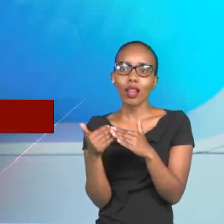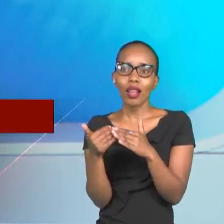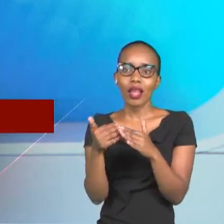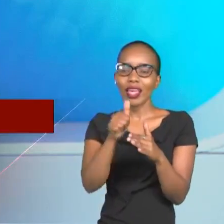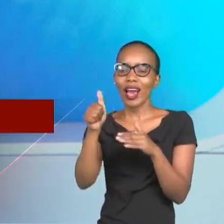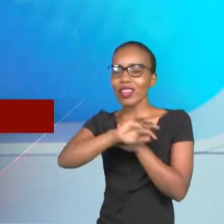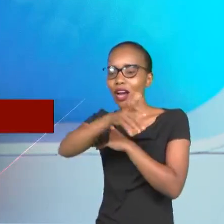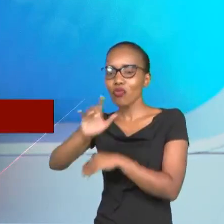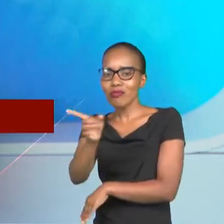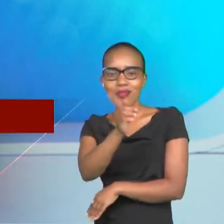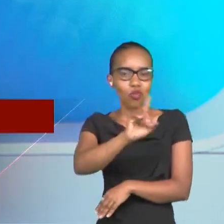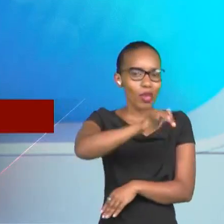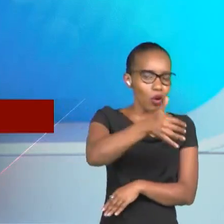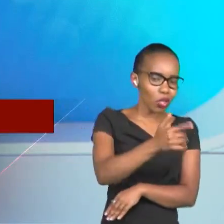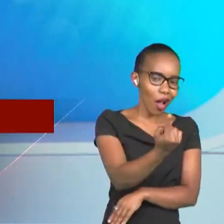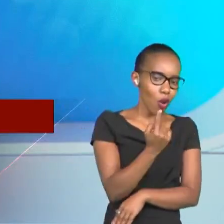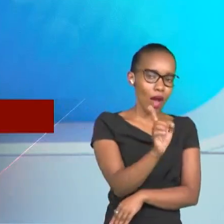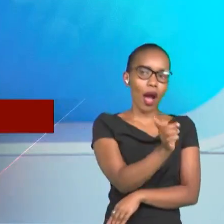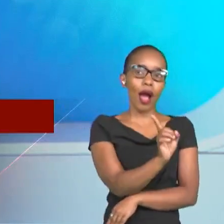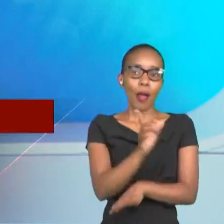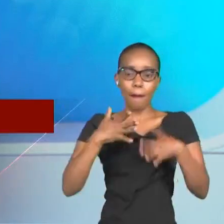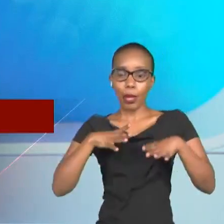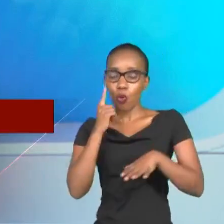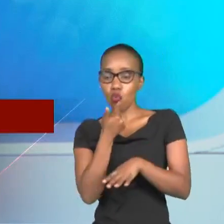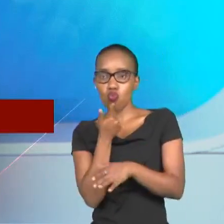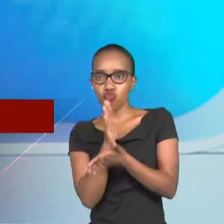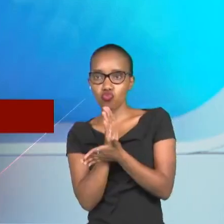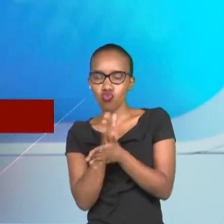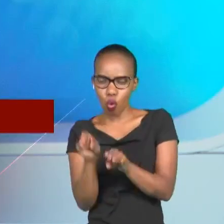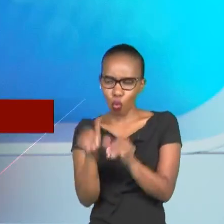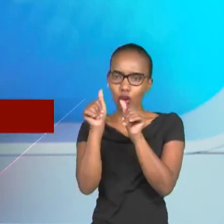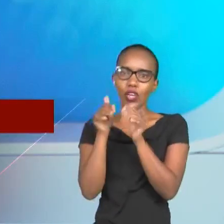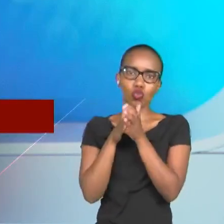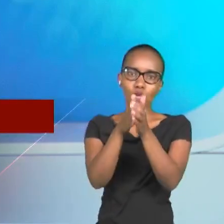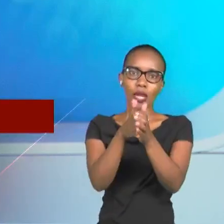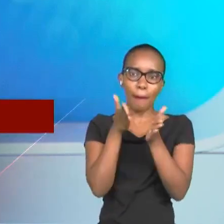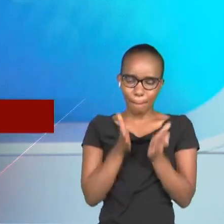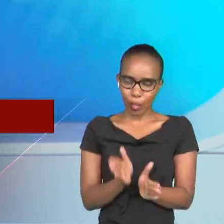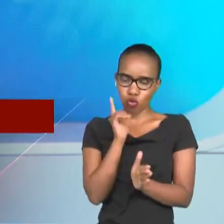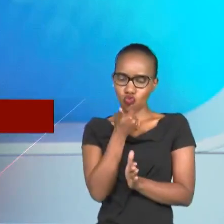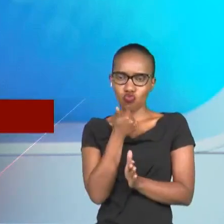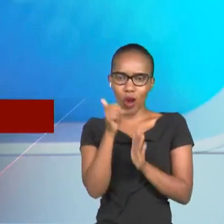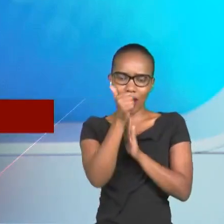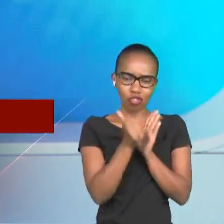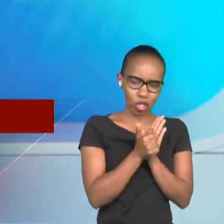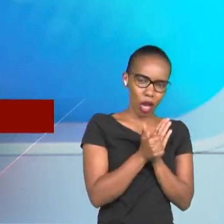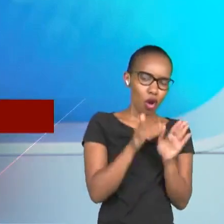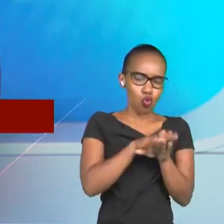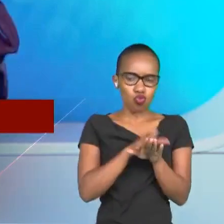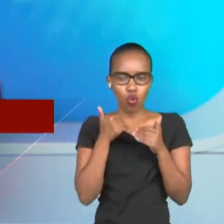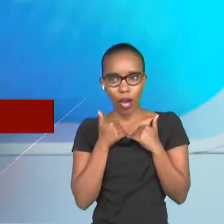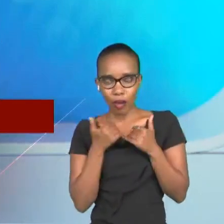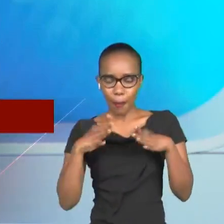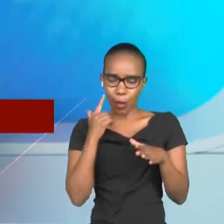other counties, not just Nairobi County. You look at people who are actually qualified to lead, persons with great agenda, people with a